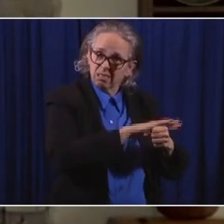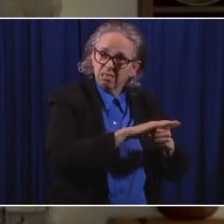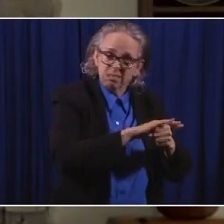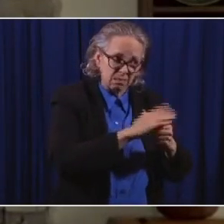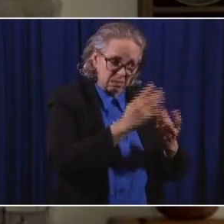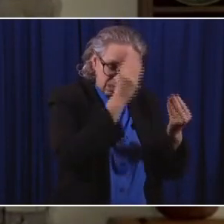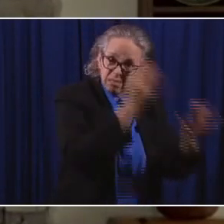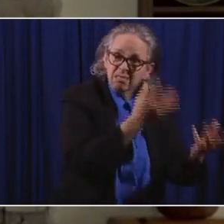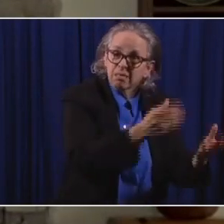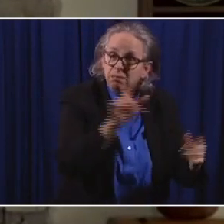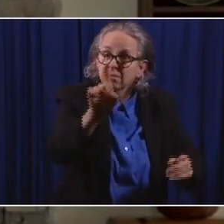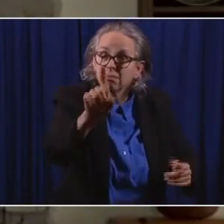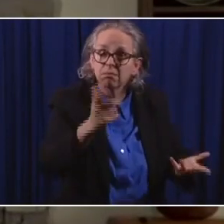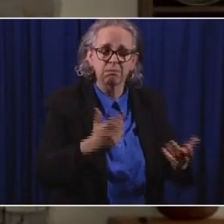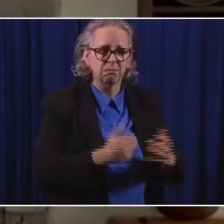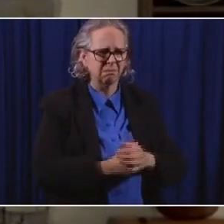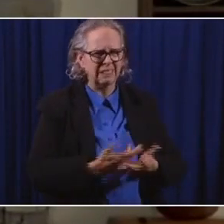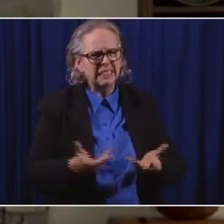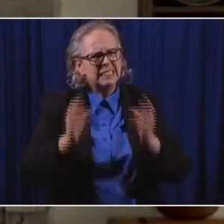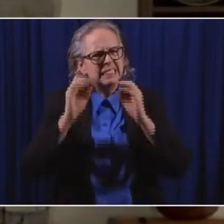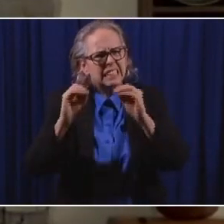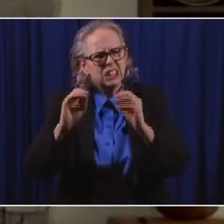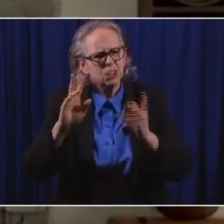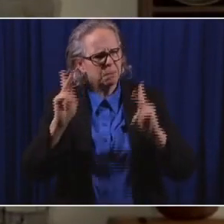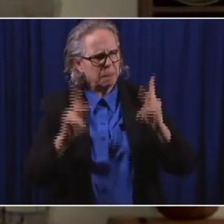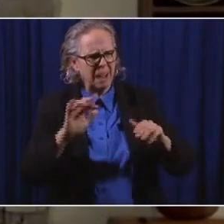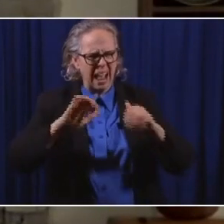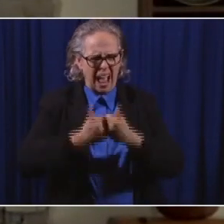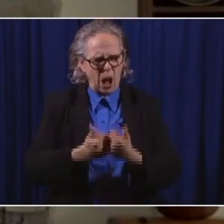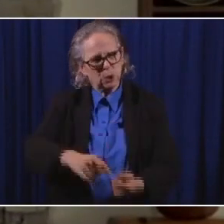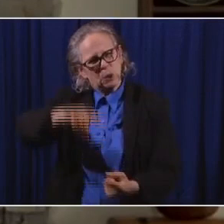taken to slow this advance of the virus.